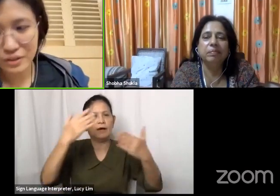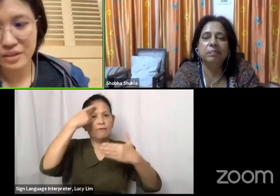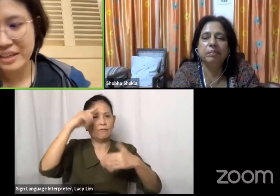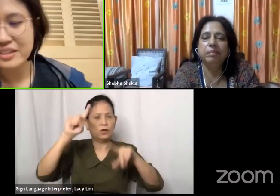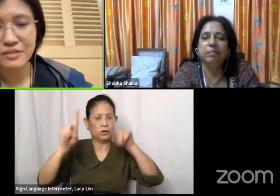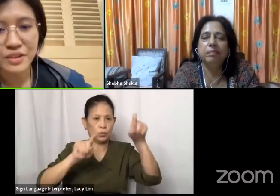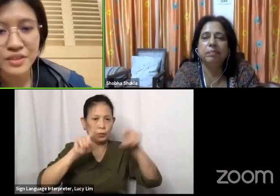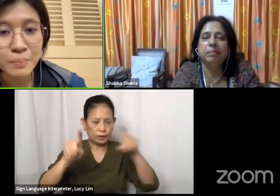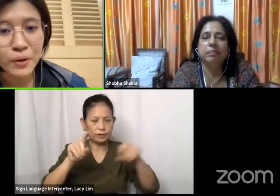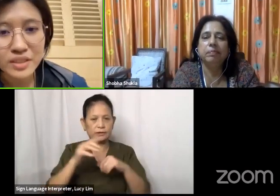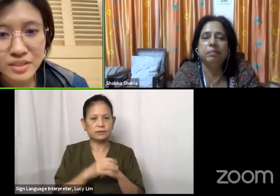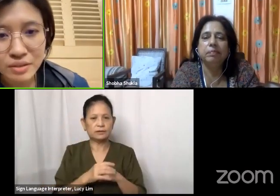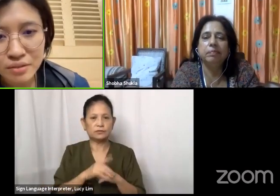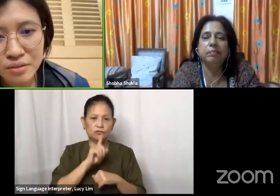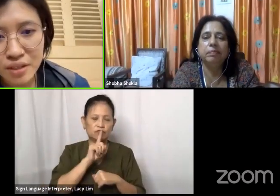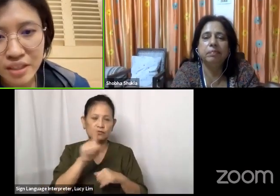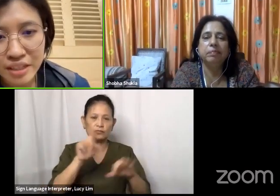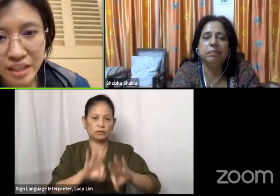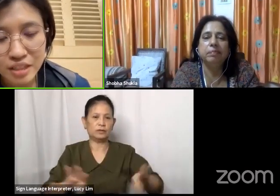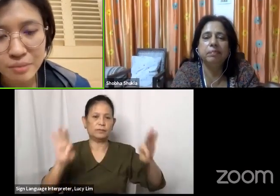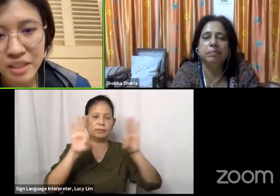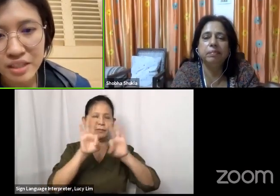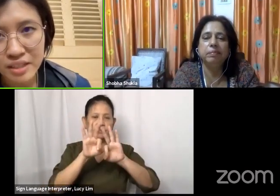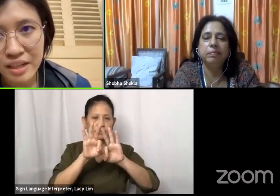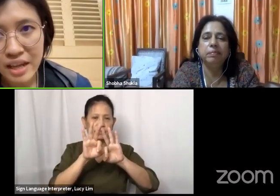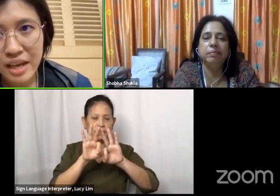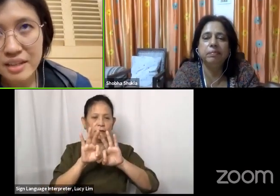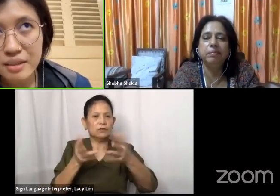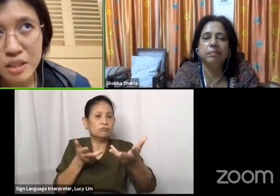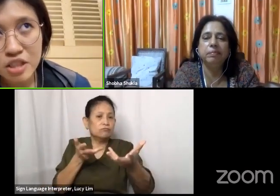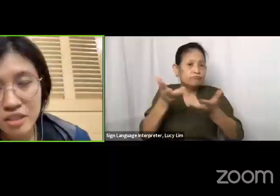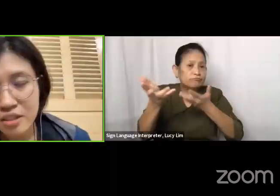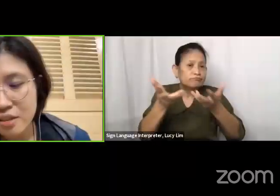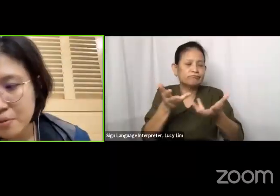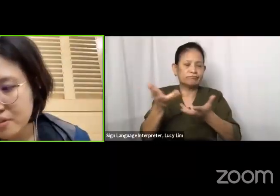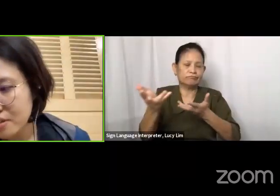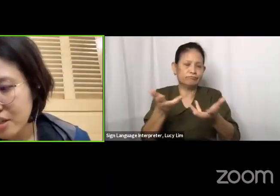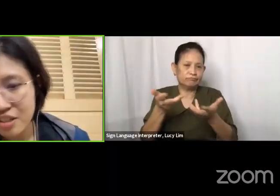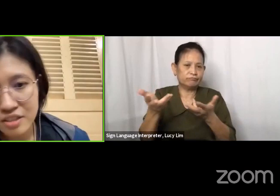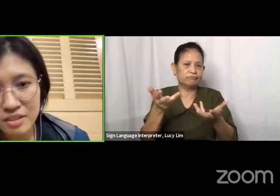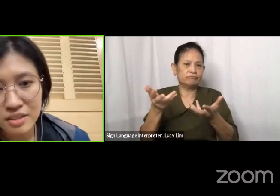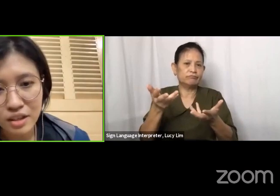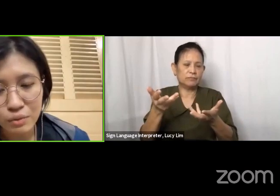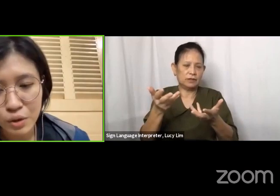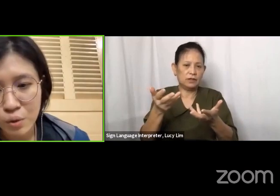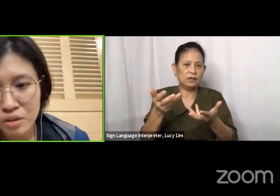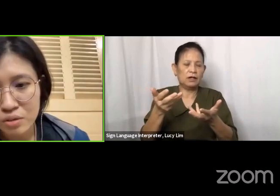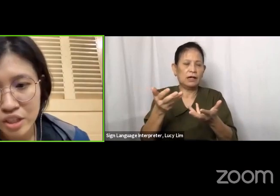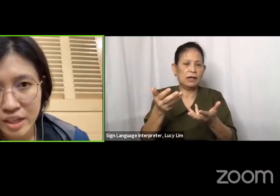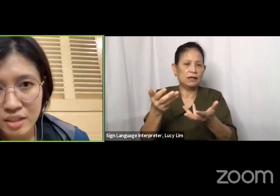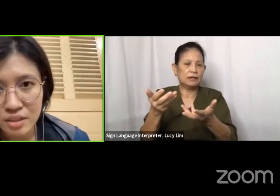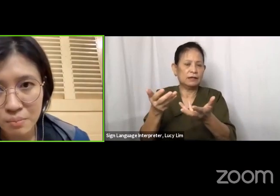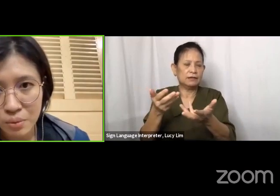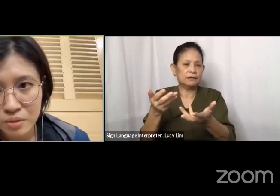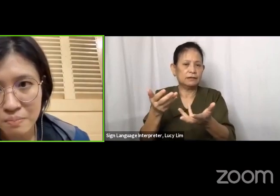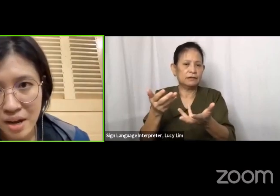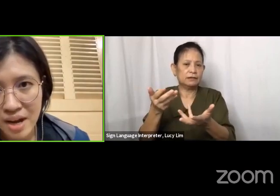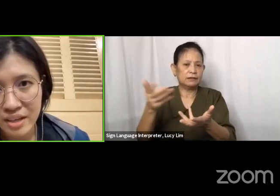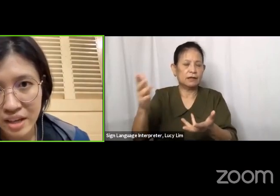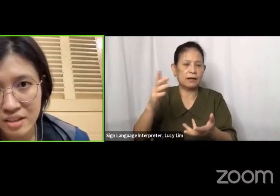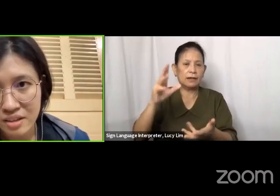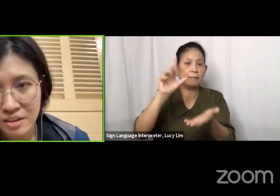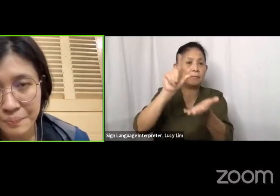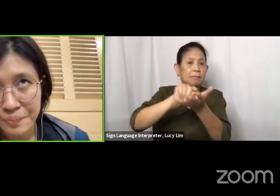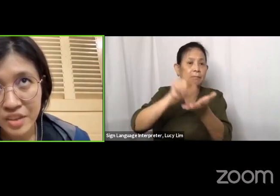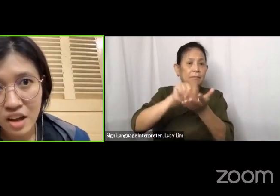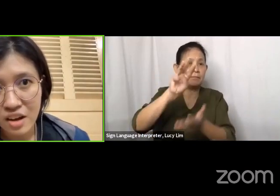It's indeed very important to engage media. As I mentioned in the presentations, that we want to change both mind